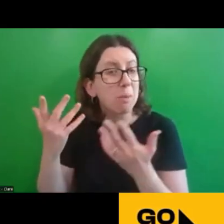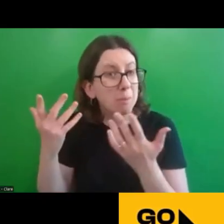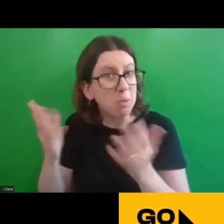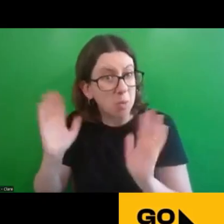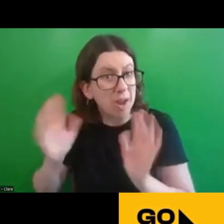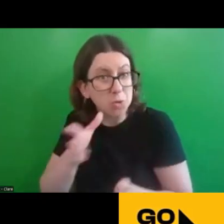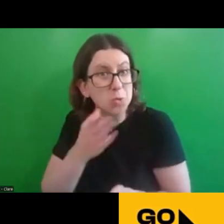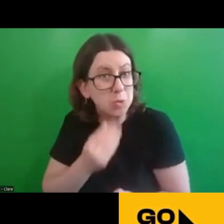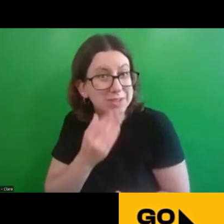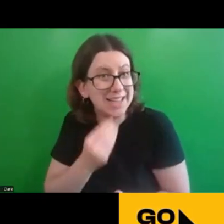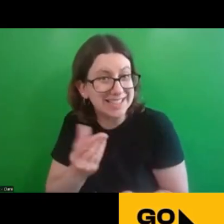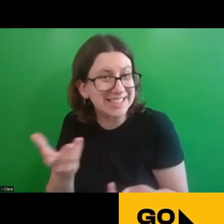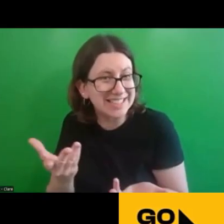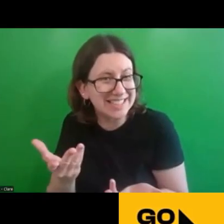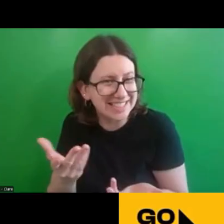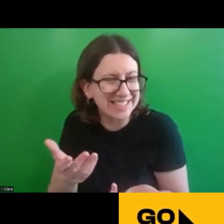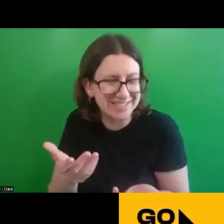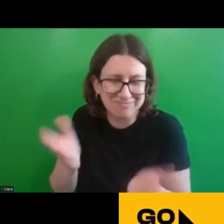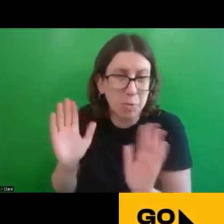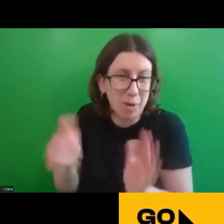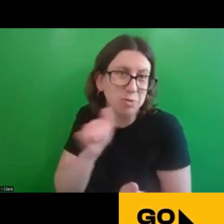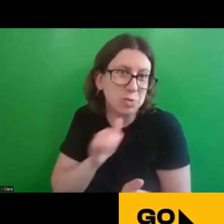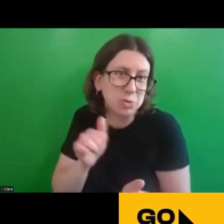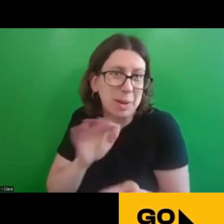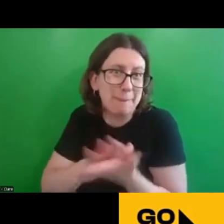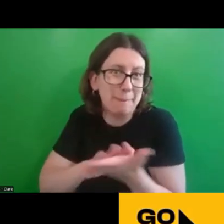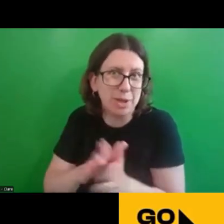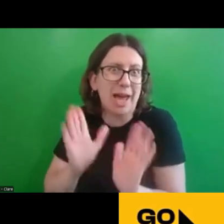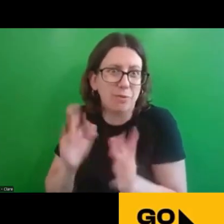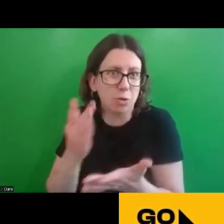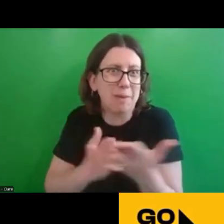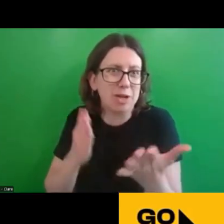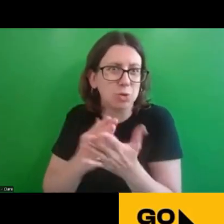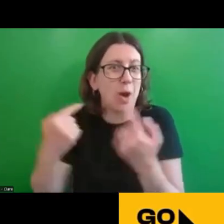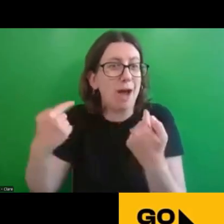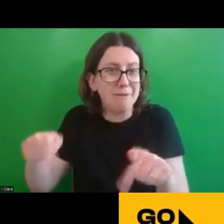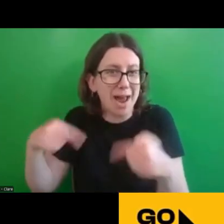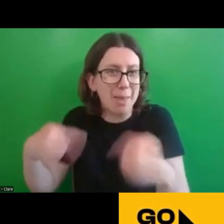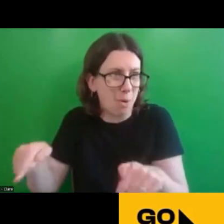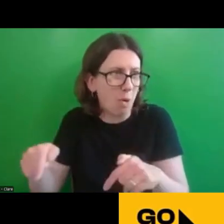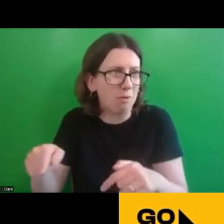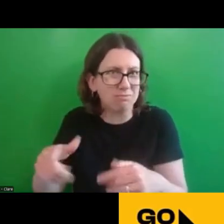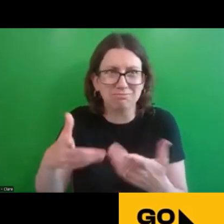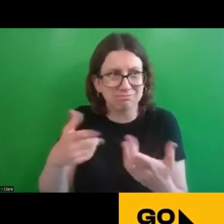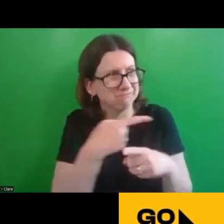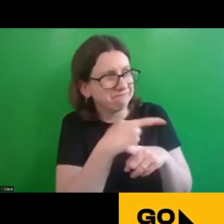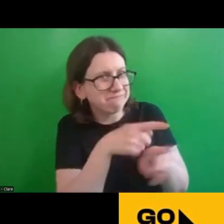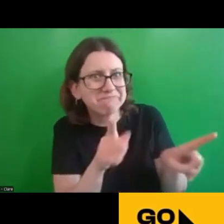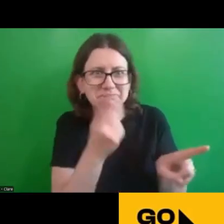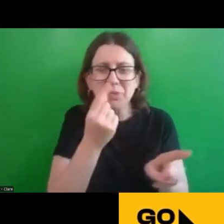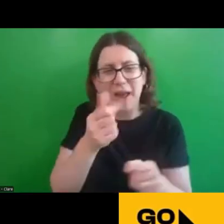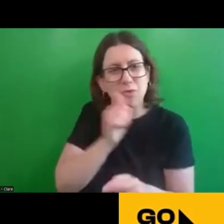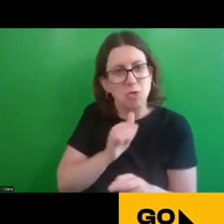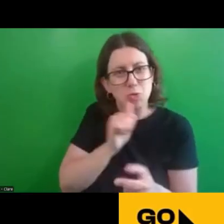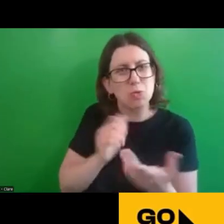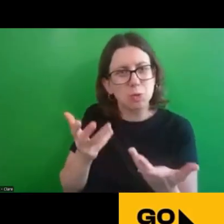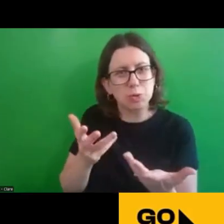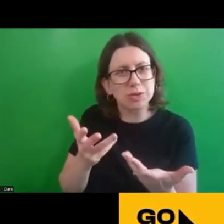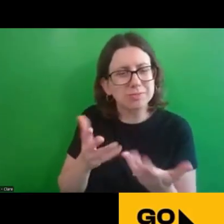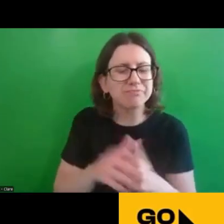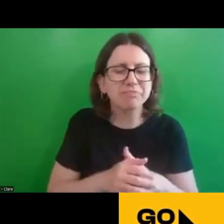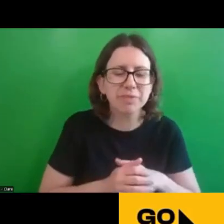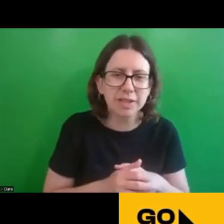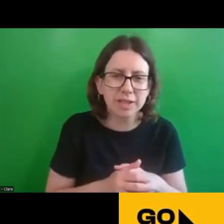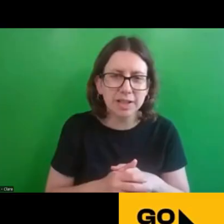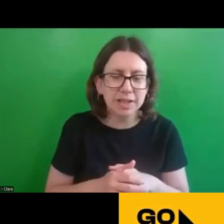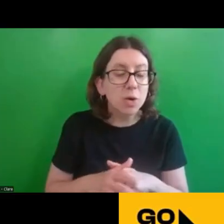used. So we want to make sure it's available to as many people as possible to use it to be really effective, and make